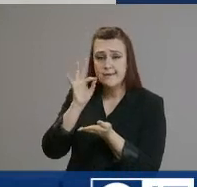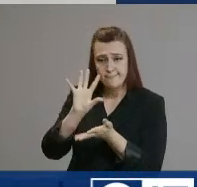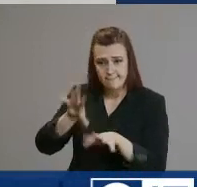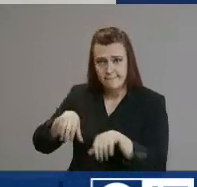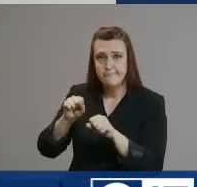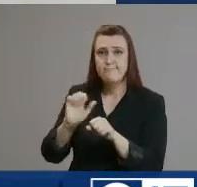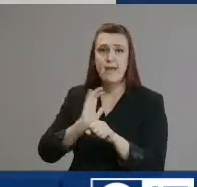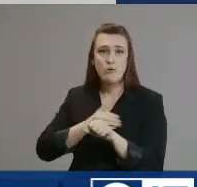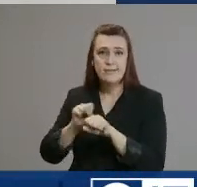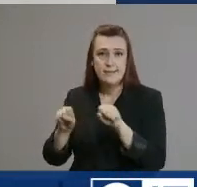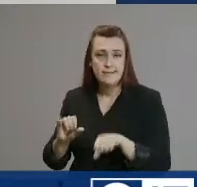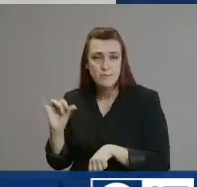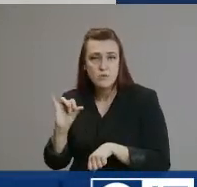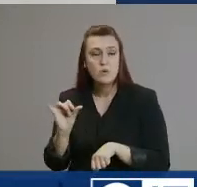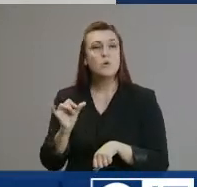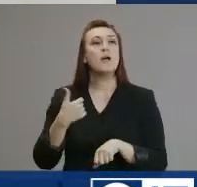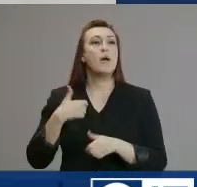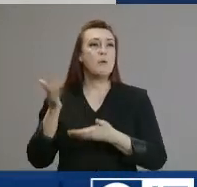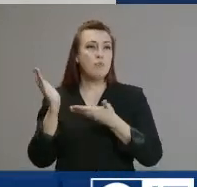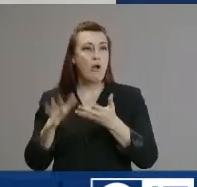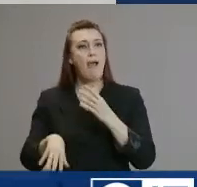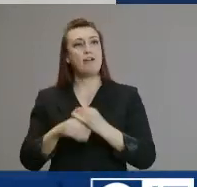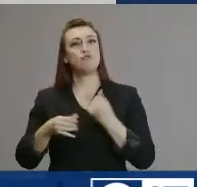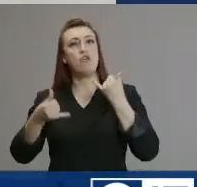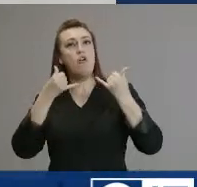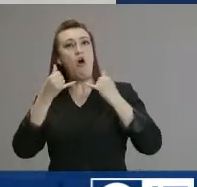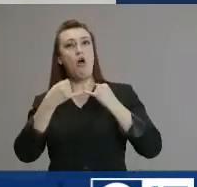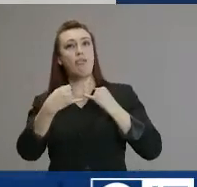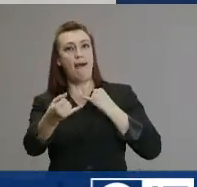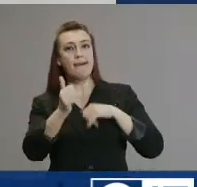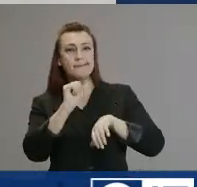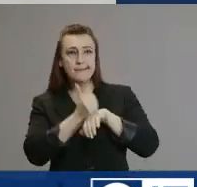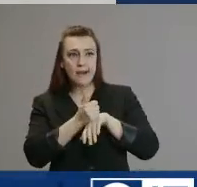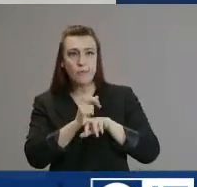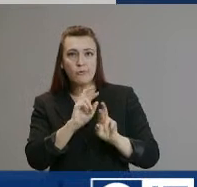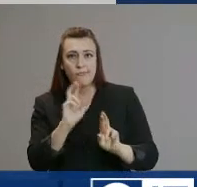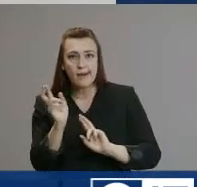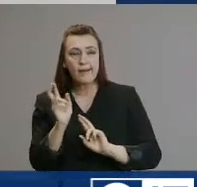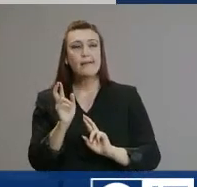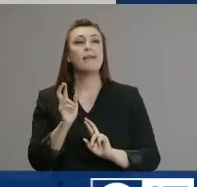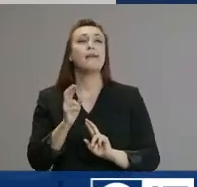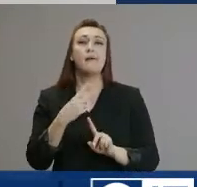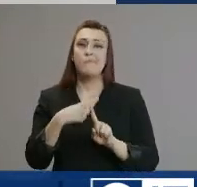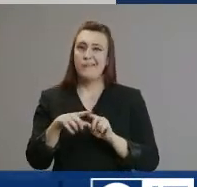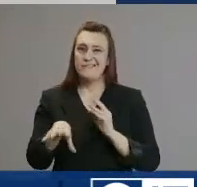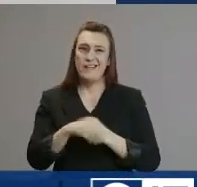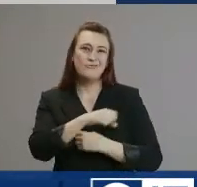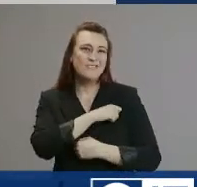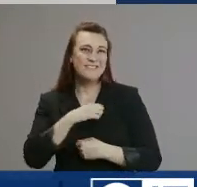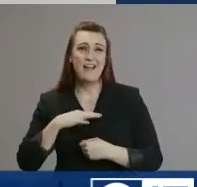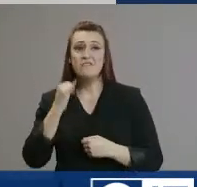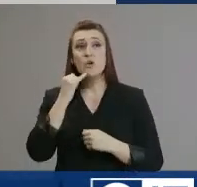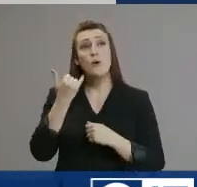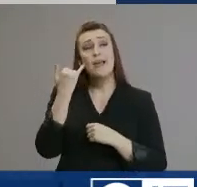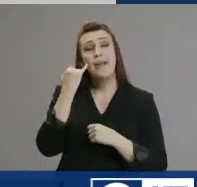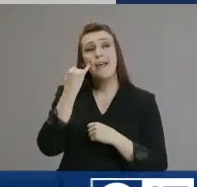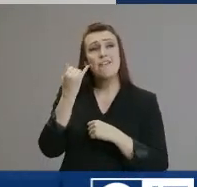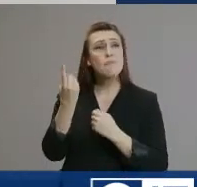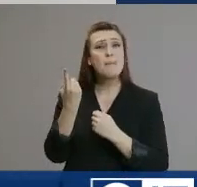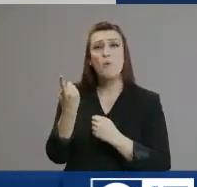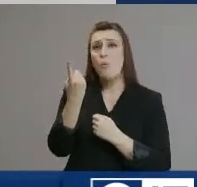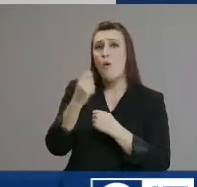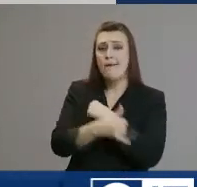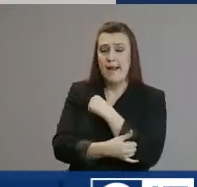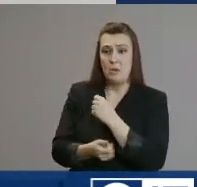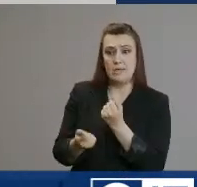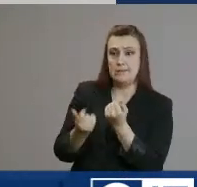capacity through a call line as well as being able to bring on additional staff so that if the counties need additional support, either boots on the